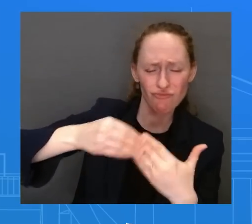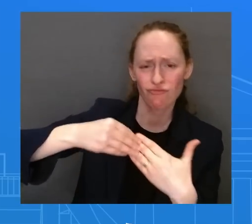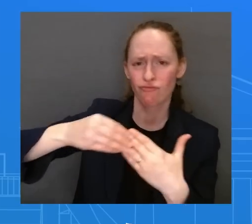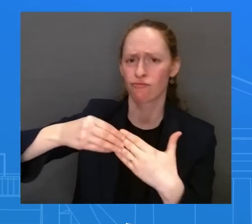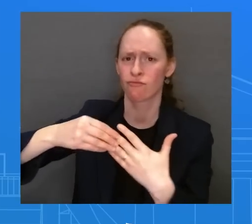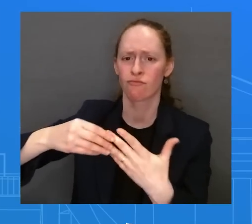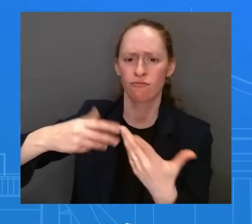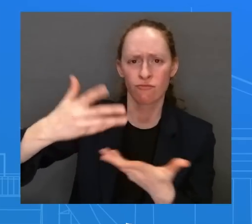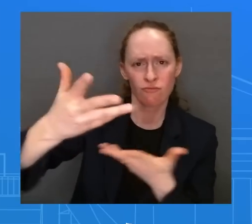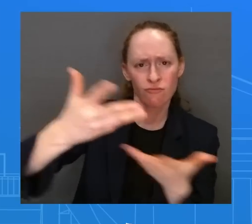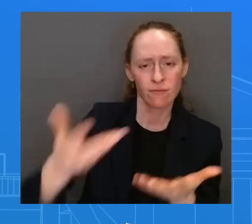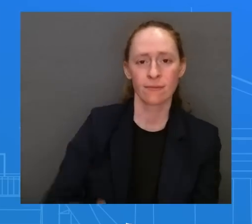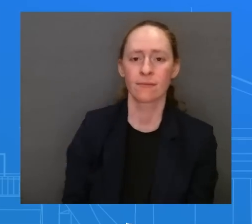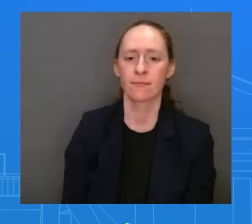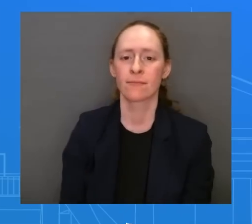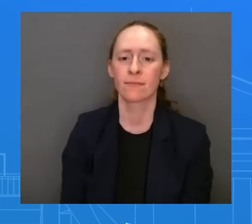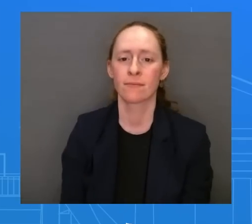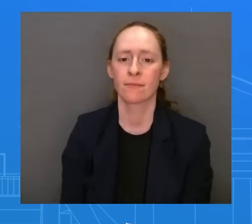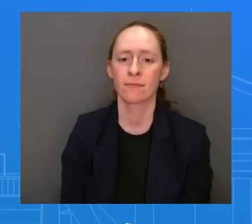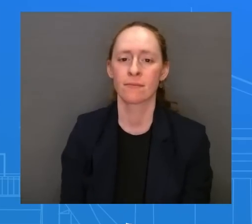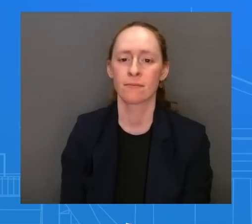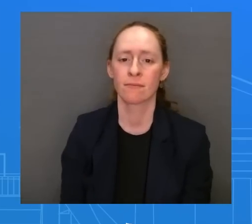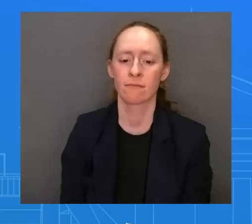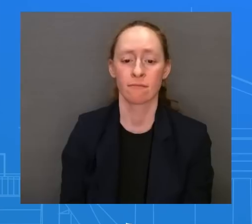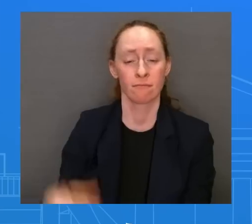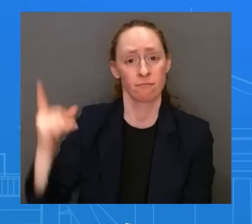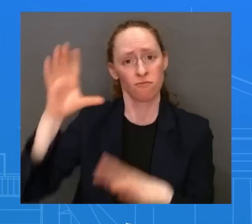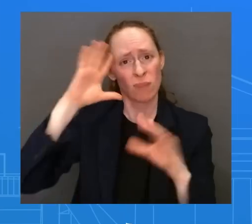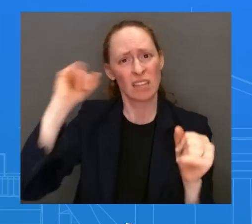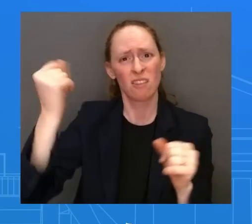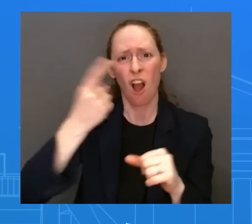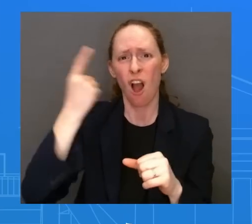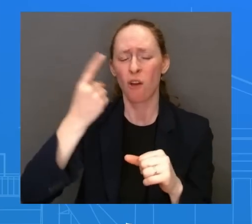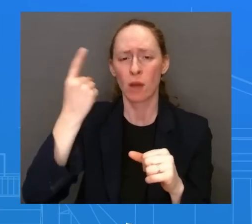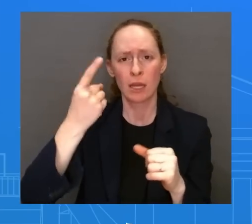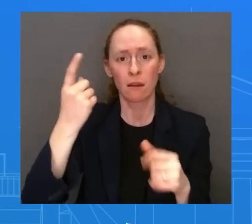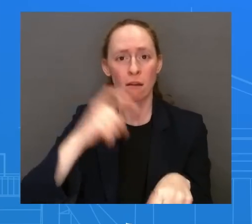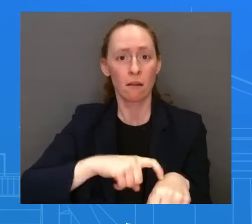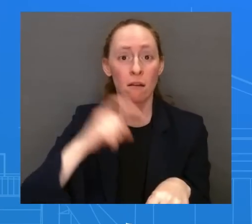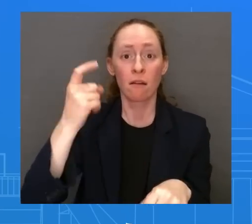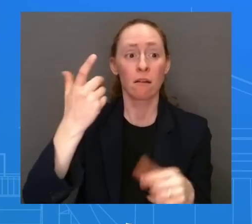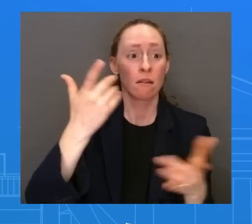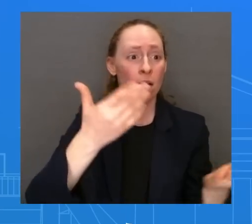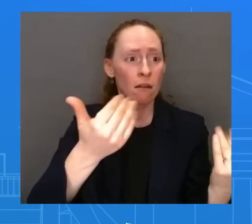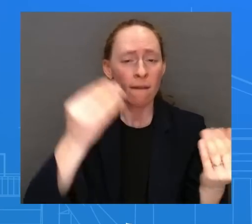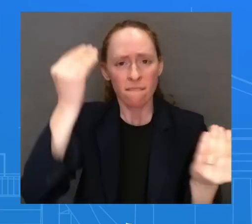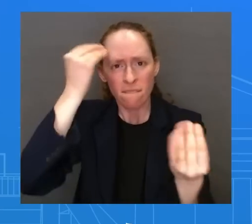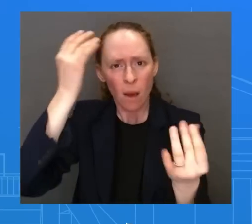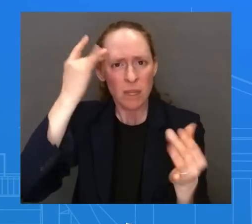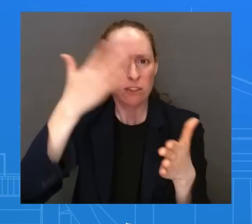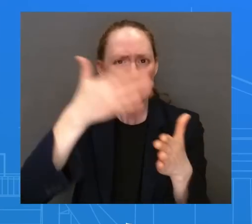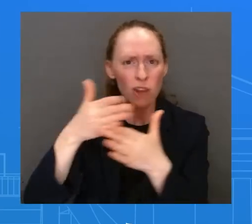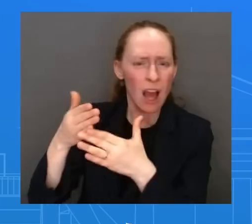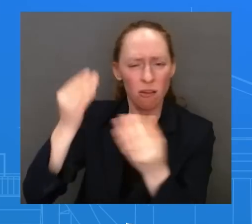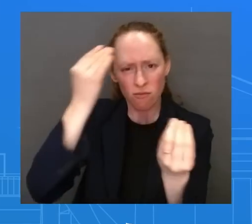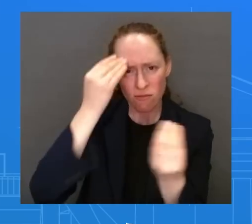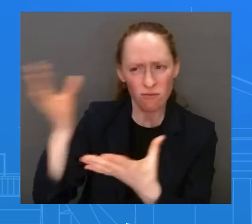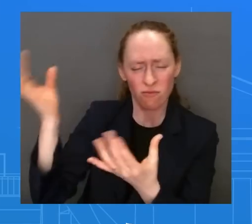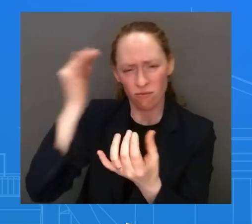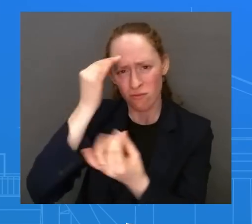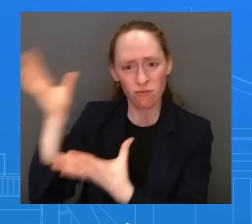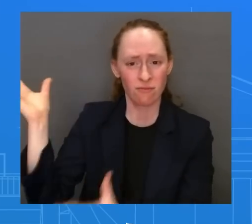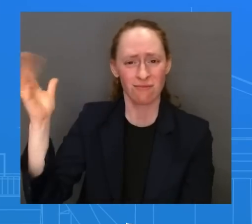he repeatedly asked for and received assessments almost every day about what was going on um and